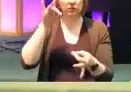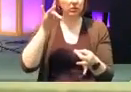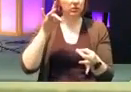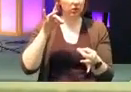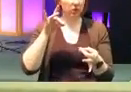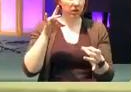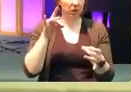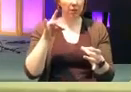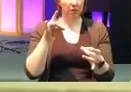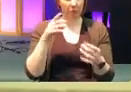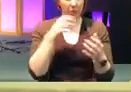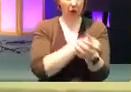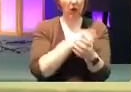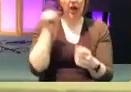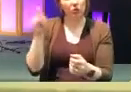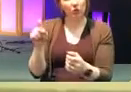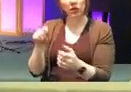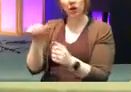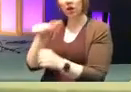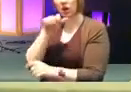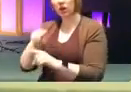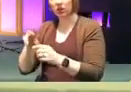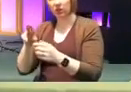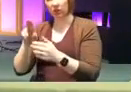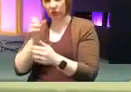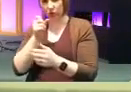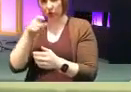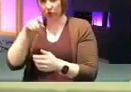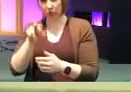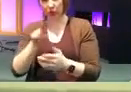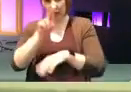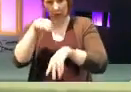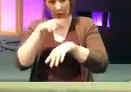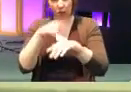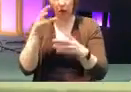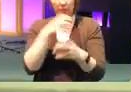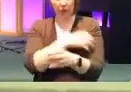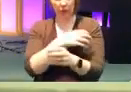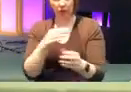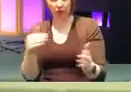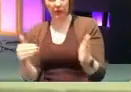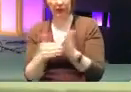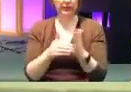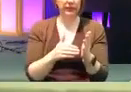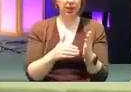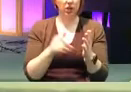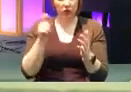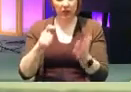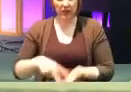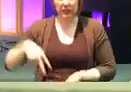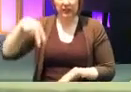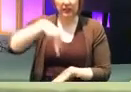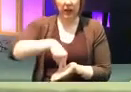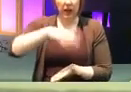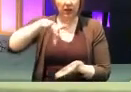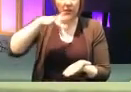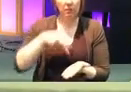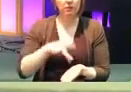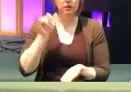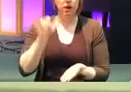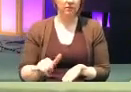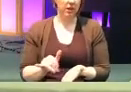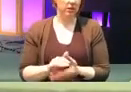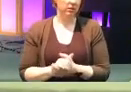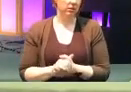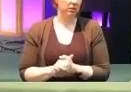you need a supernatural power to come at him with, to be able to stand boldly in the midst of that.